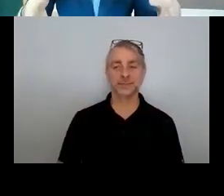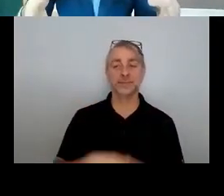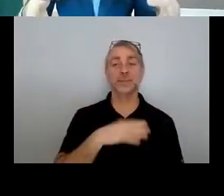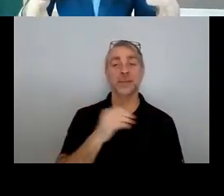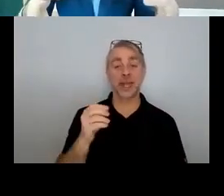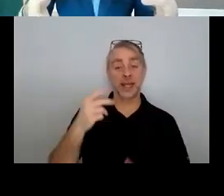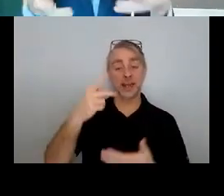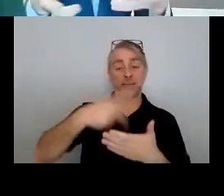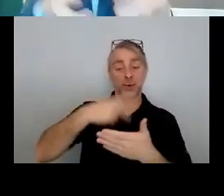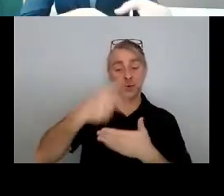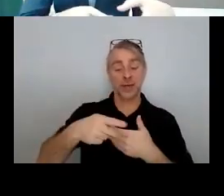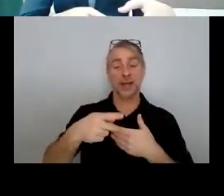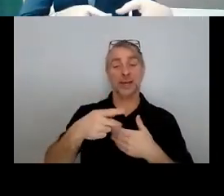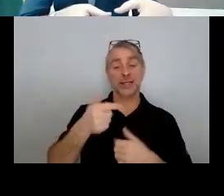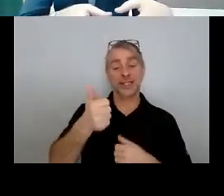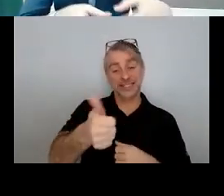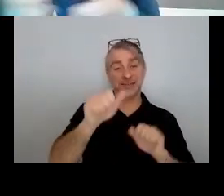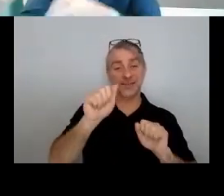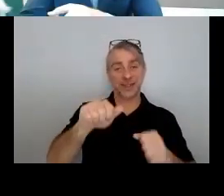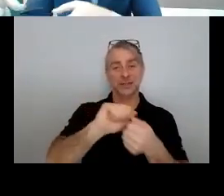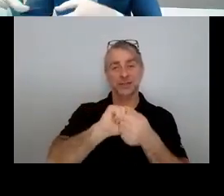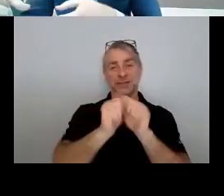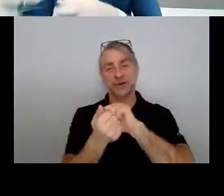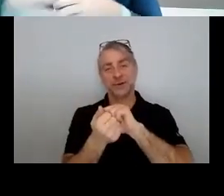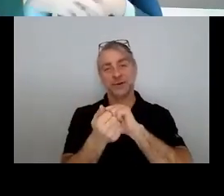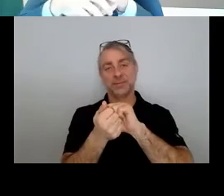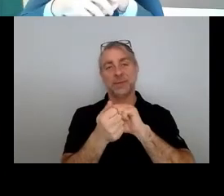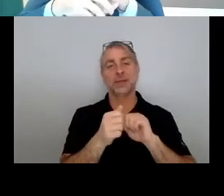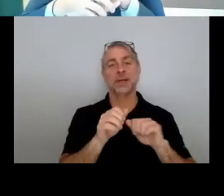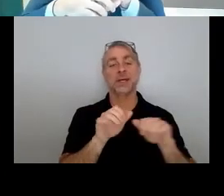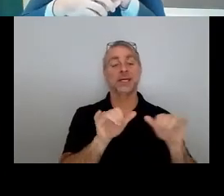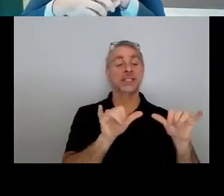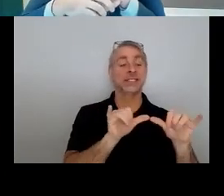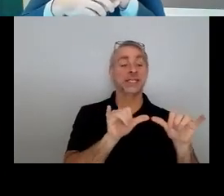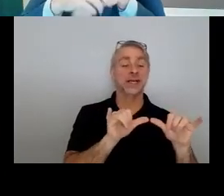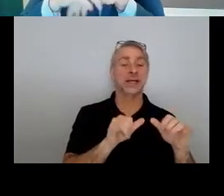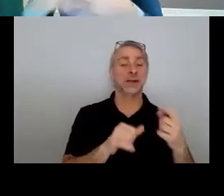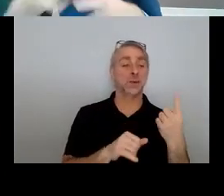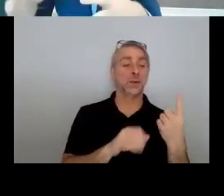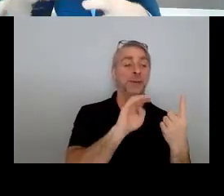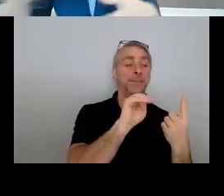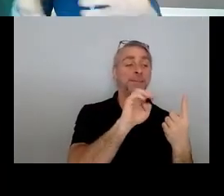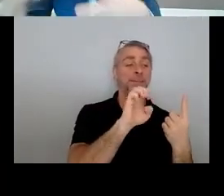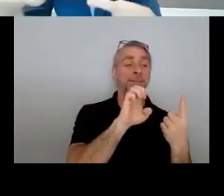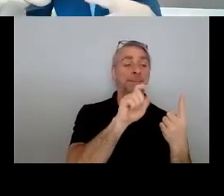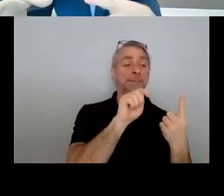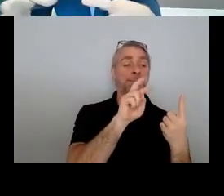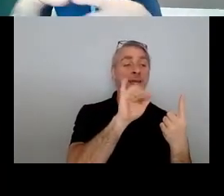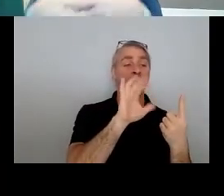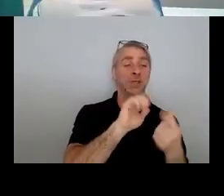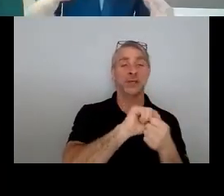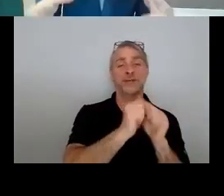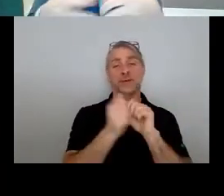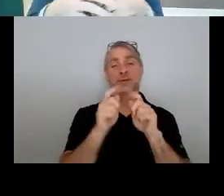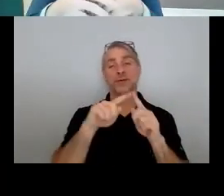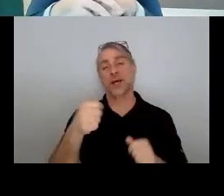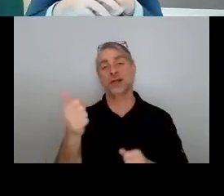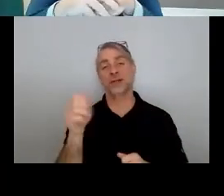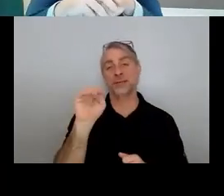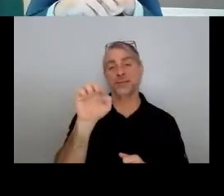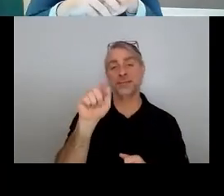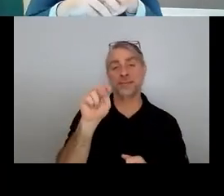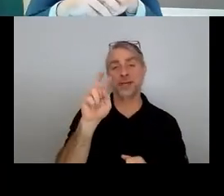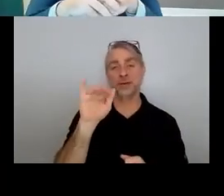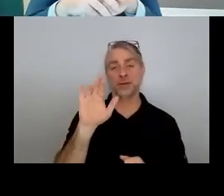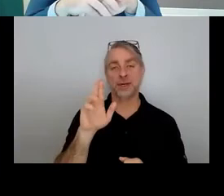your effect sizes from one metric to another. And that that too is very simple. I don't have it on the